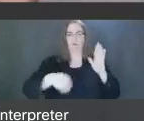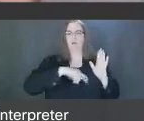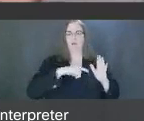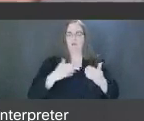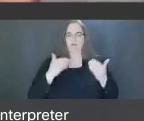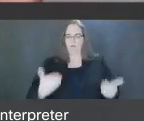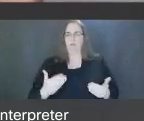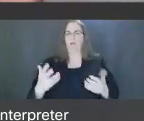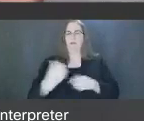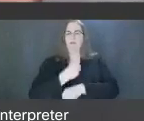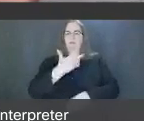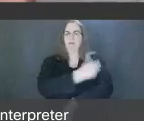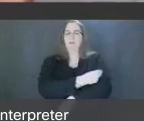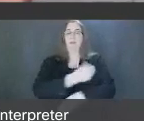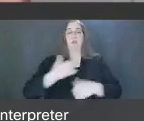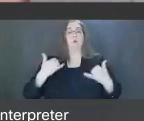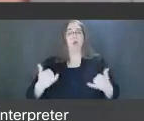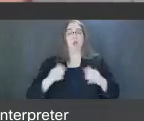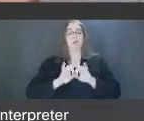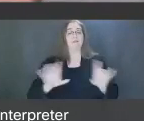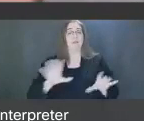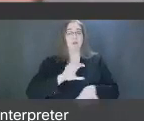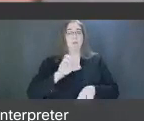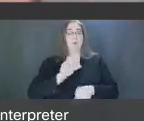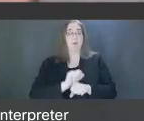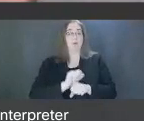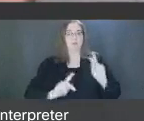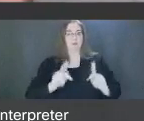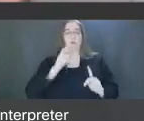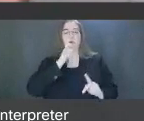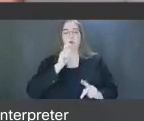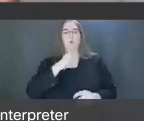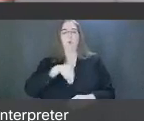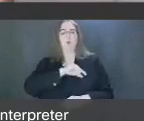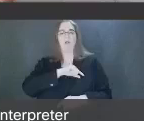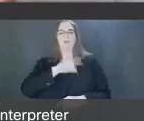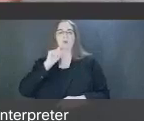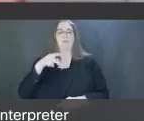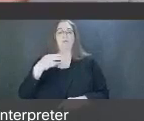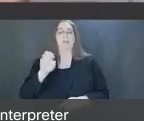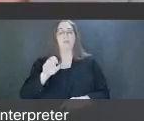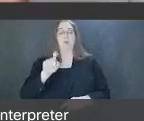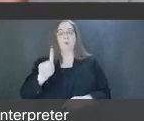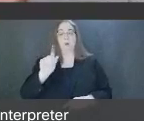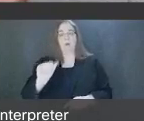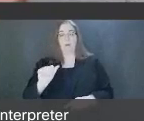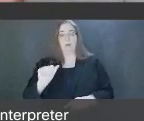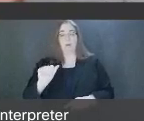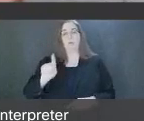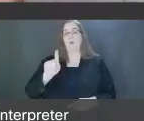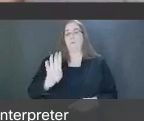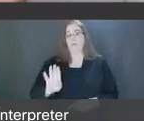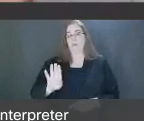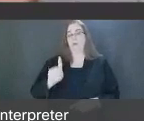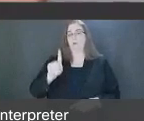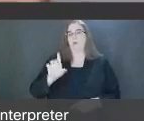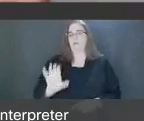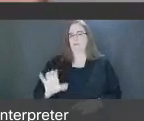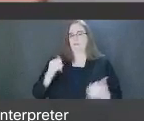vaccine. We are currently sending appointments to people who qualify for phase 1A, 1B, and